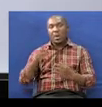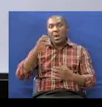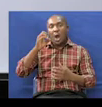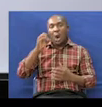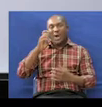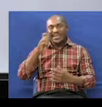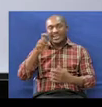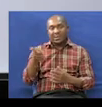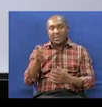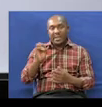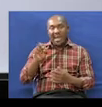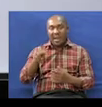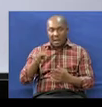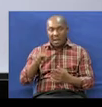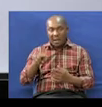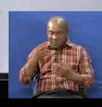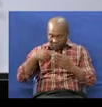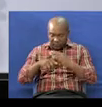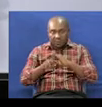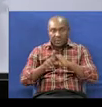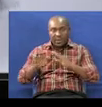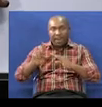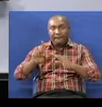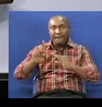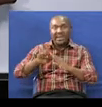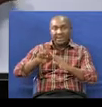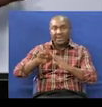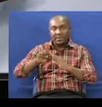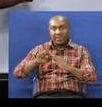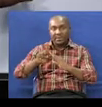that is oxygen, in the Bunsen burner.